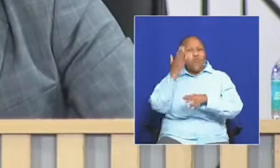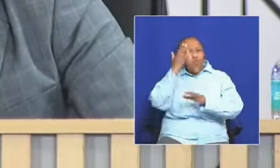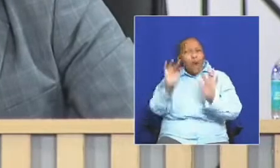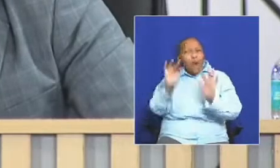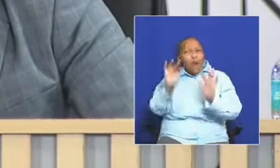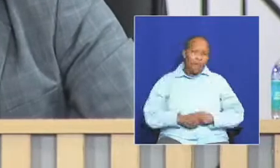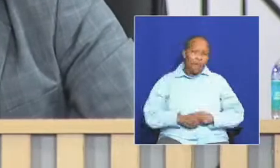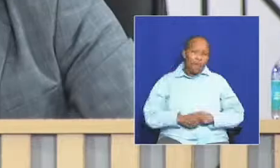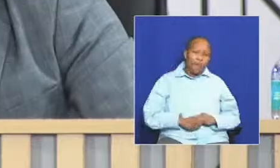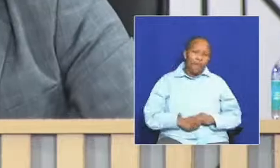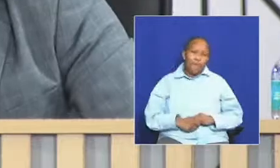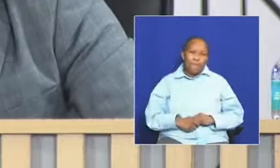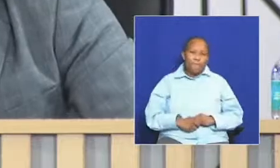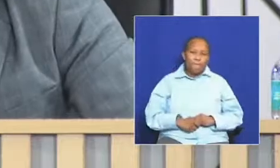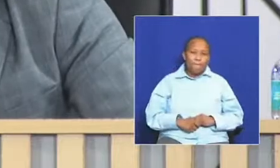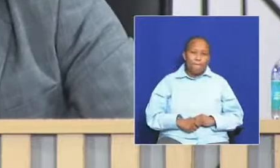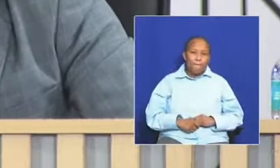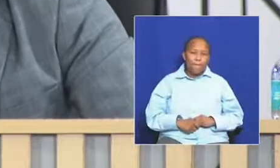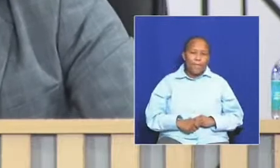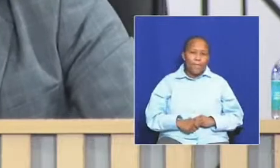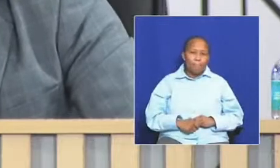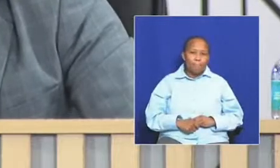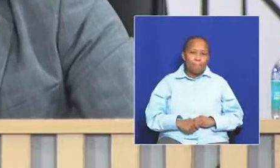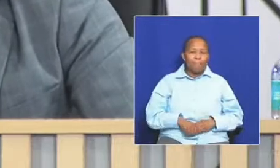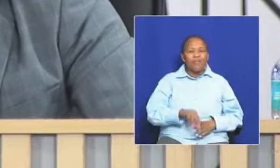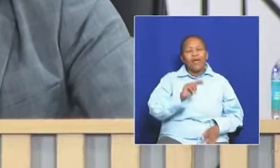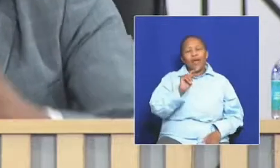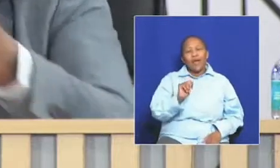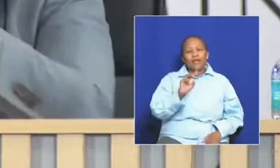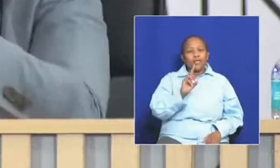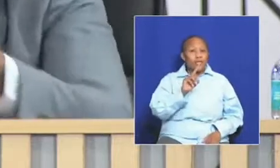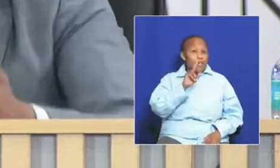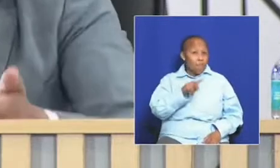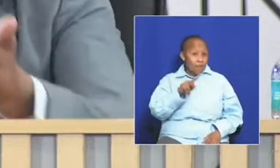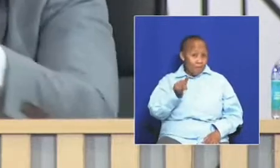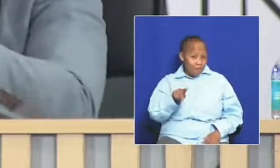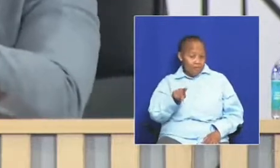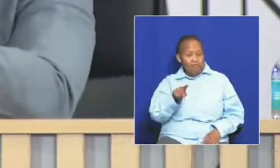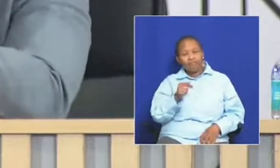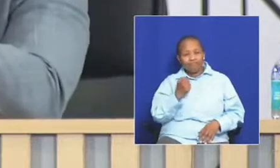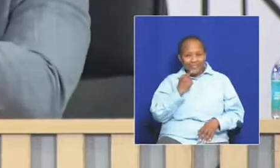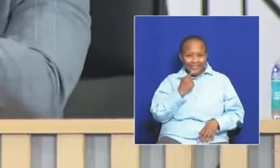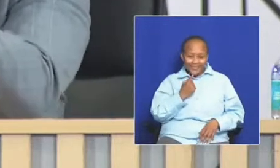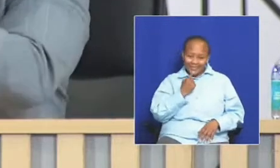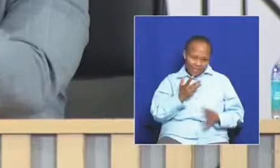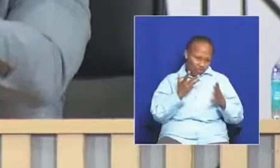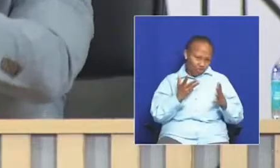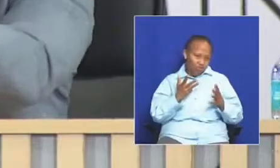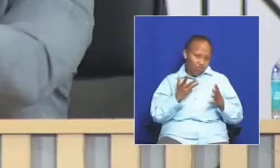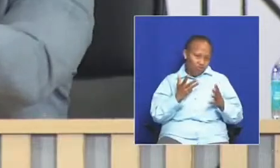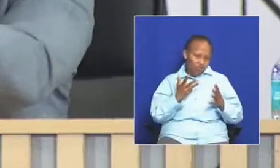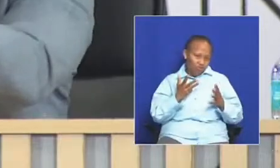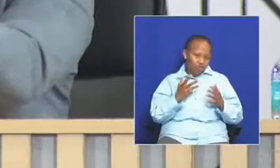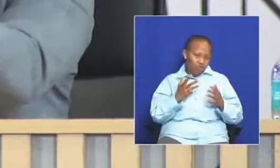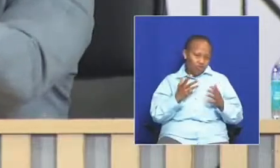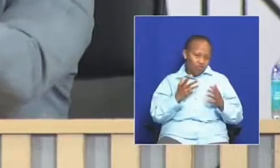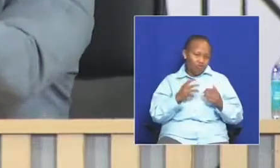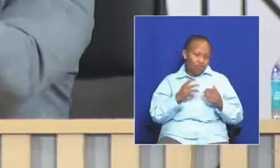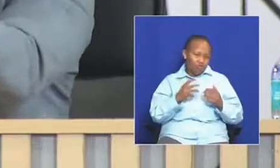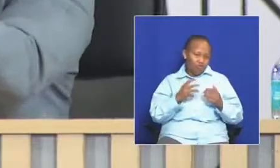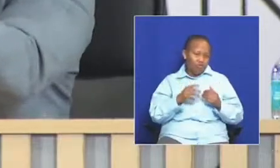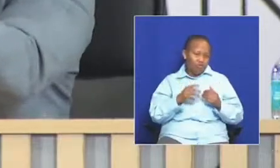from he said it himself, and then I saw it on I asked my legal counsel now to show